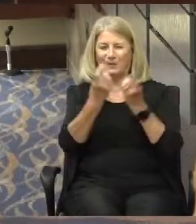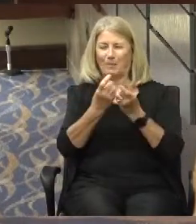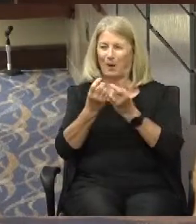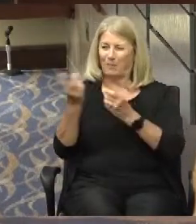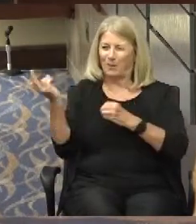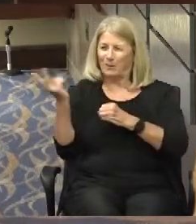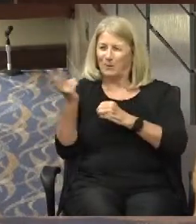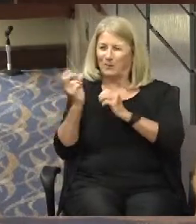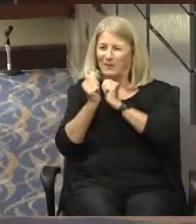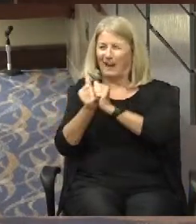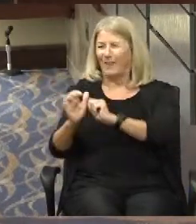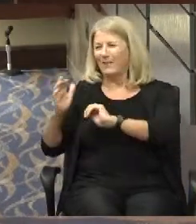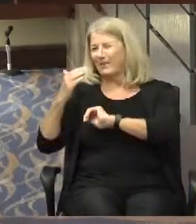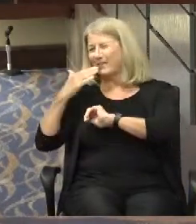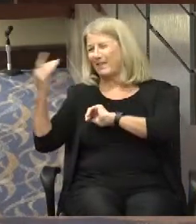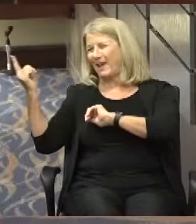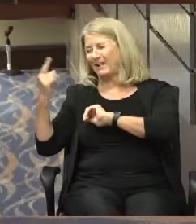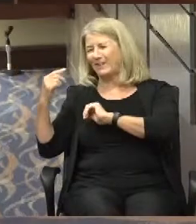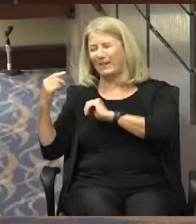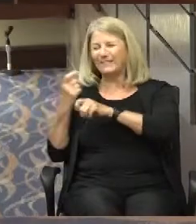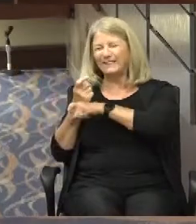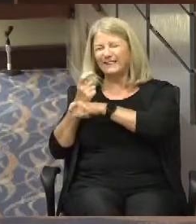Thank you.